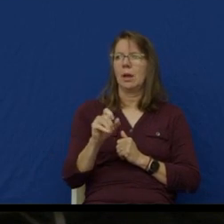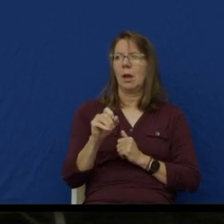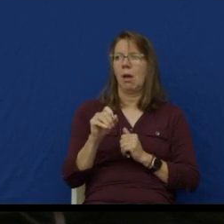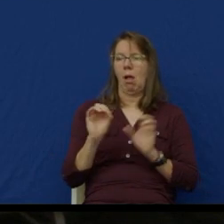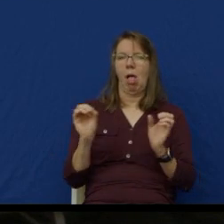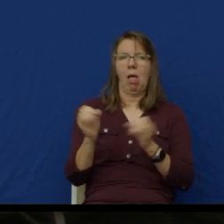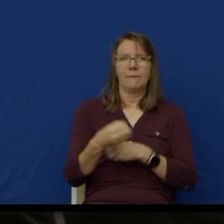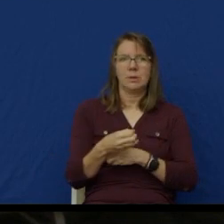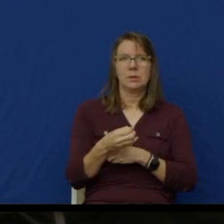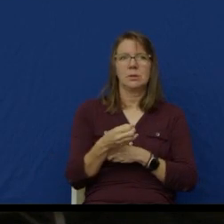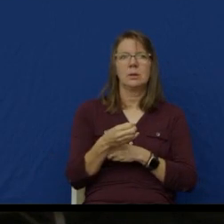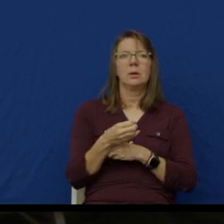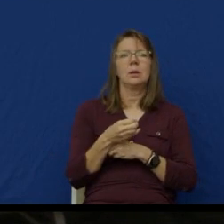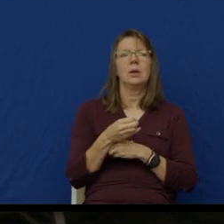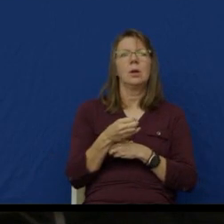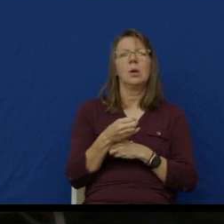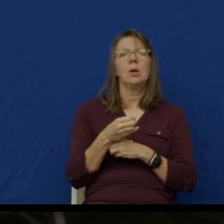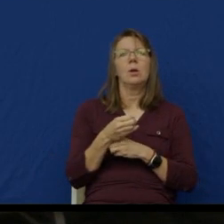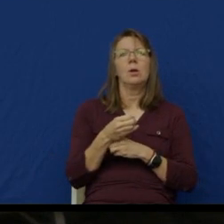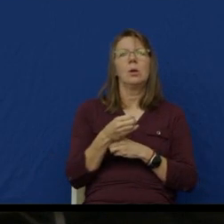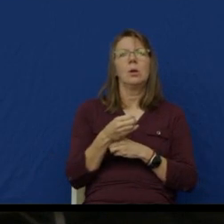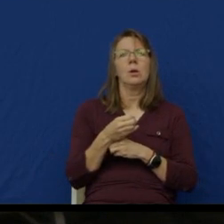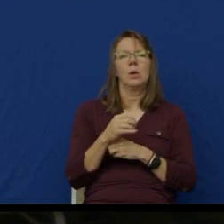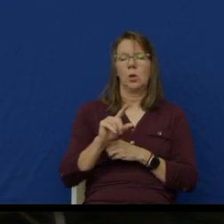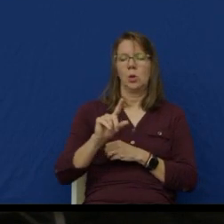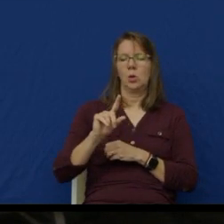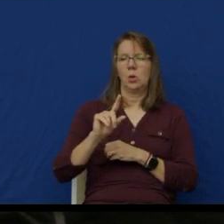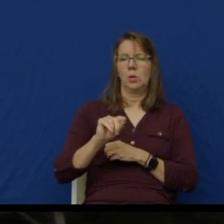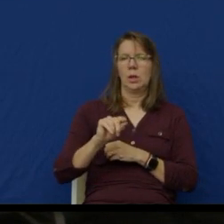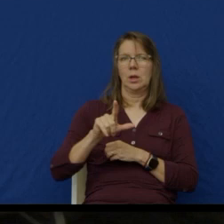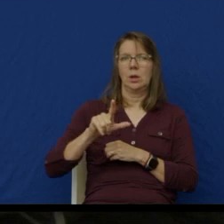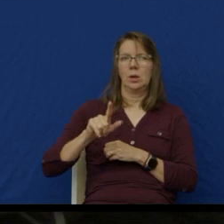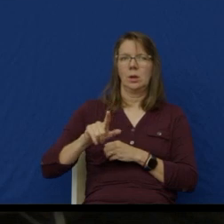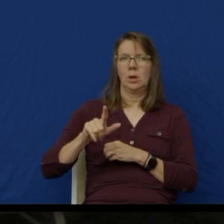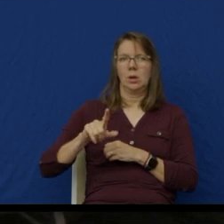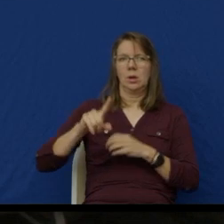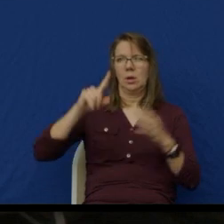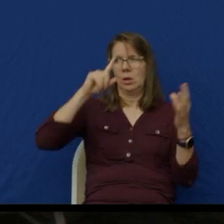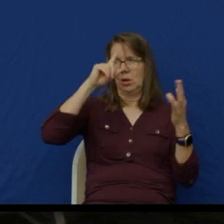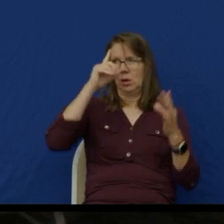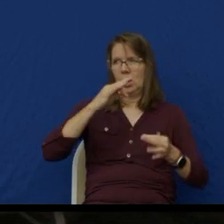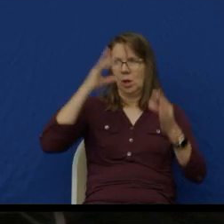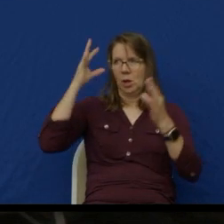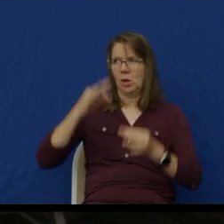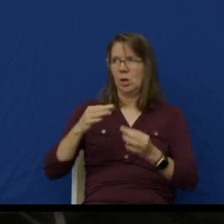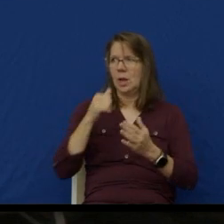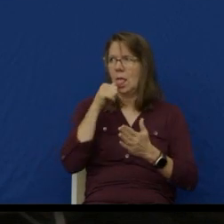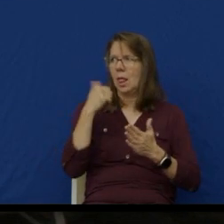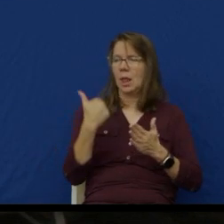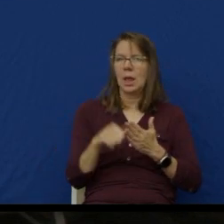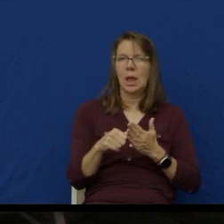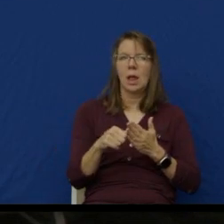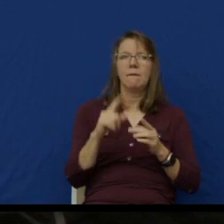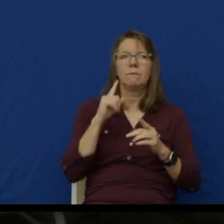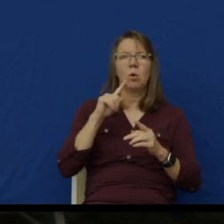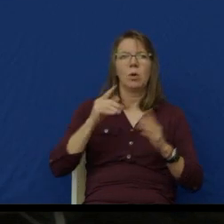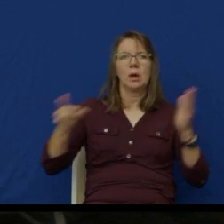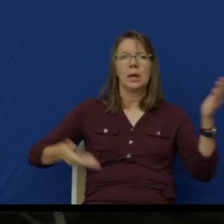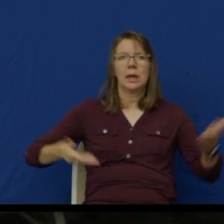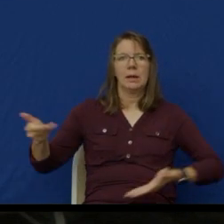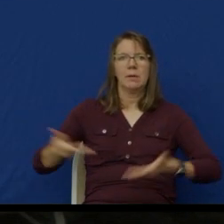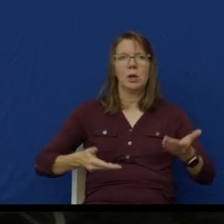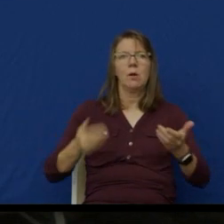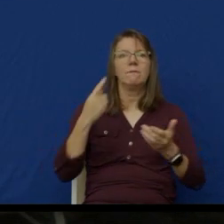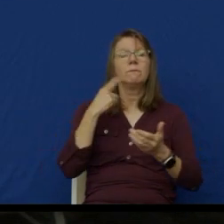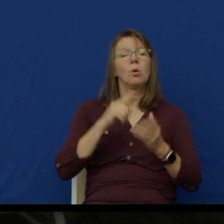and Rehabilitation Services issued its 2021 determination letters on state implementation of the Individuals with